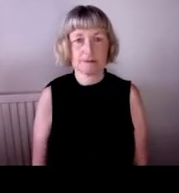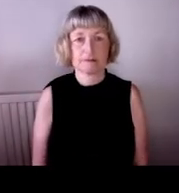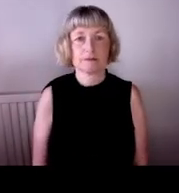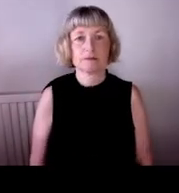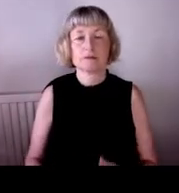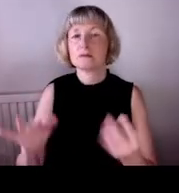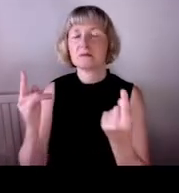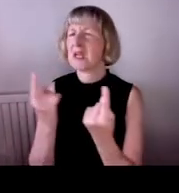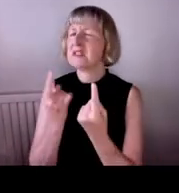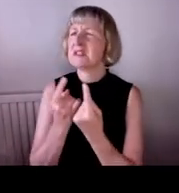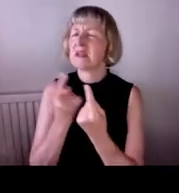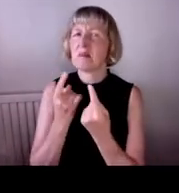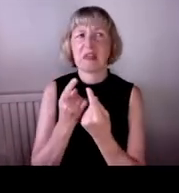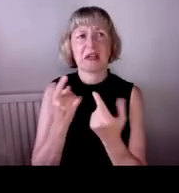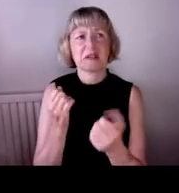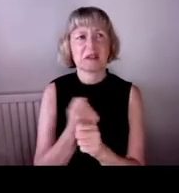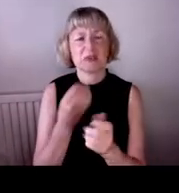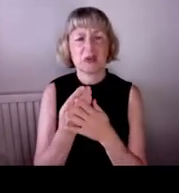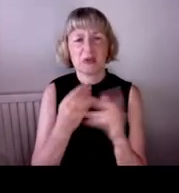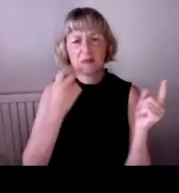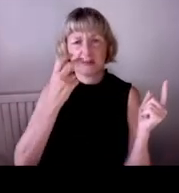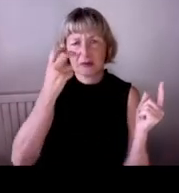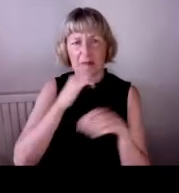Something to do with maturing.